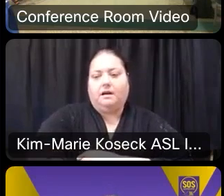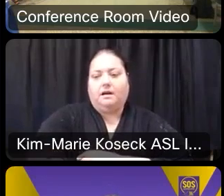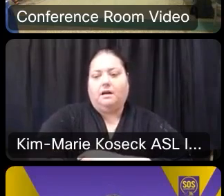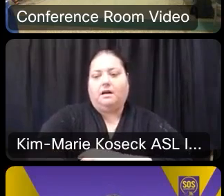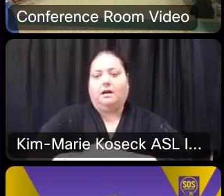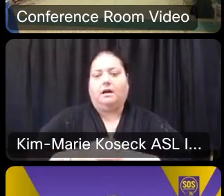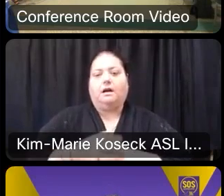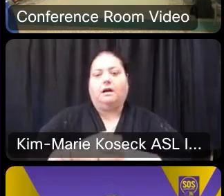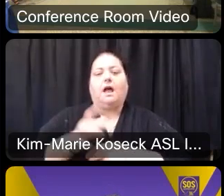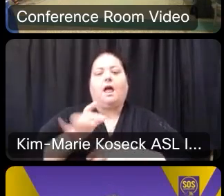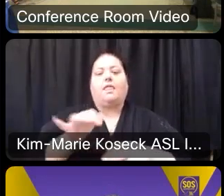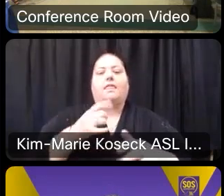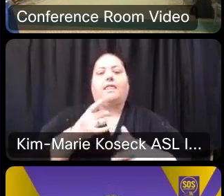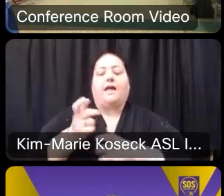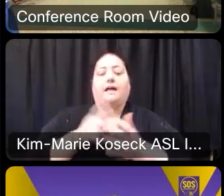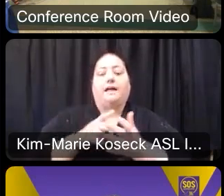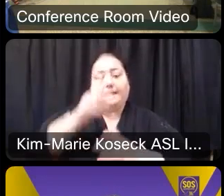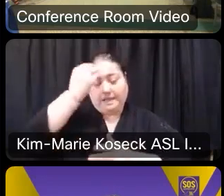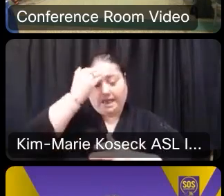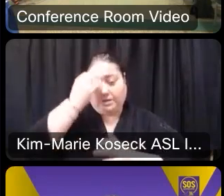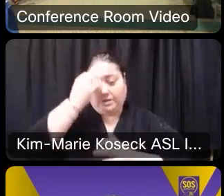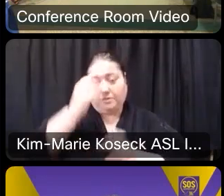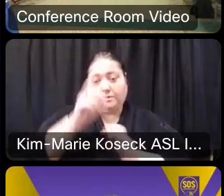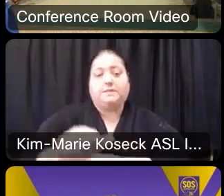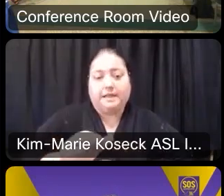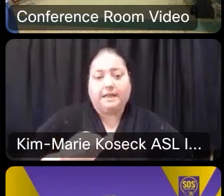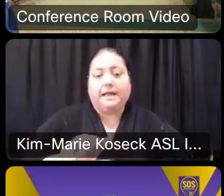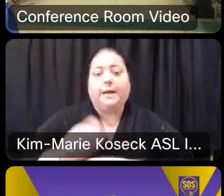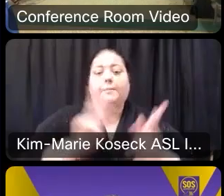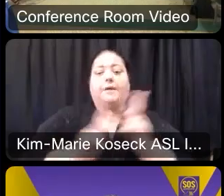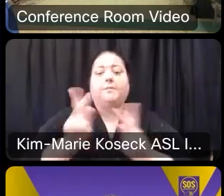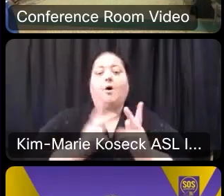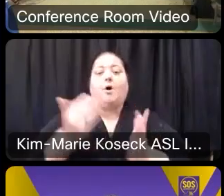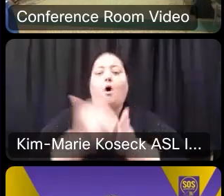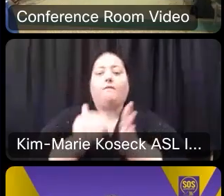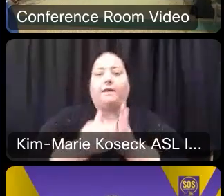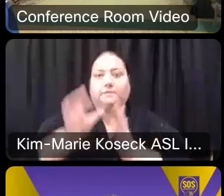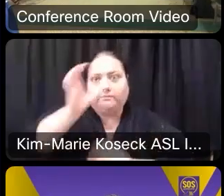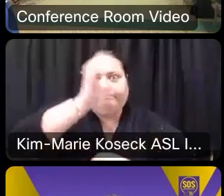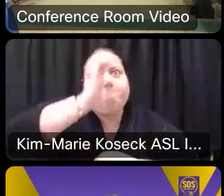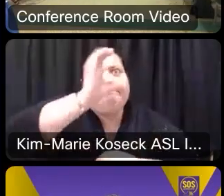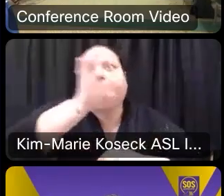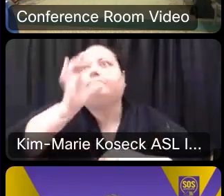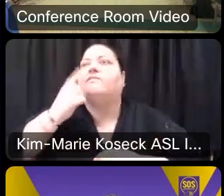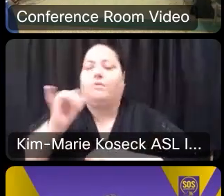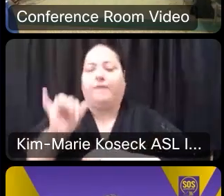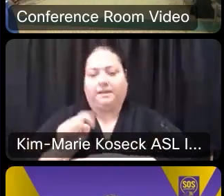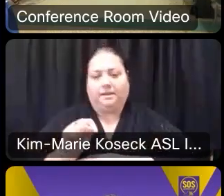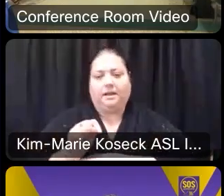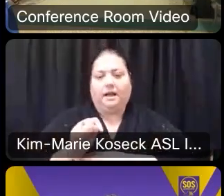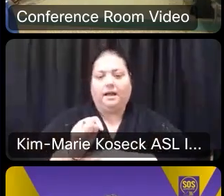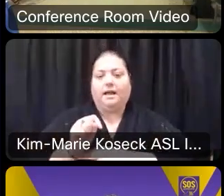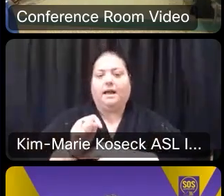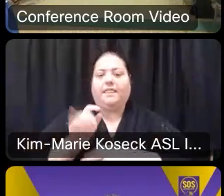developmental disabilities in my graduate training. So people often have to seek it out. So that sort